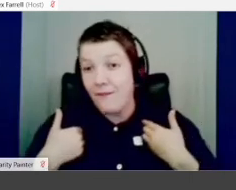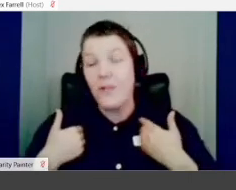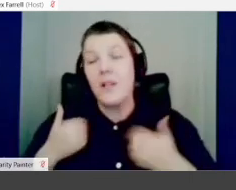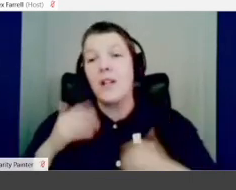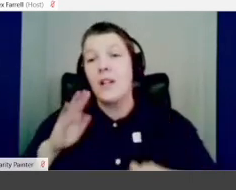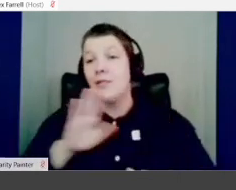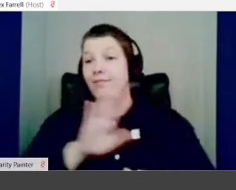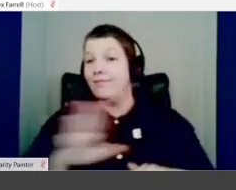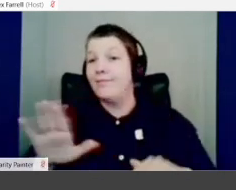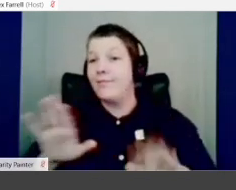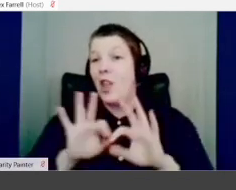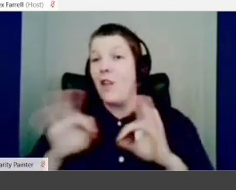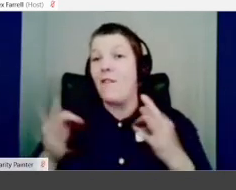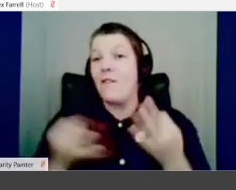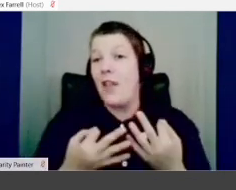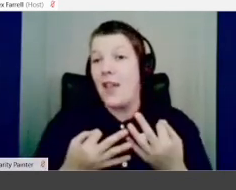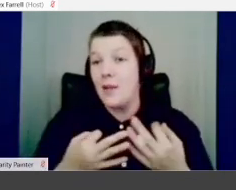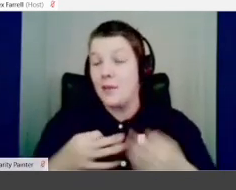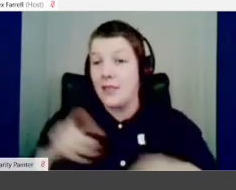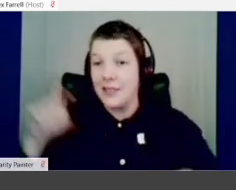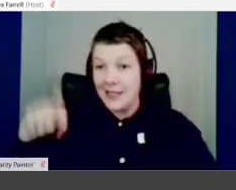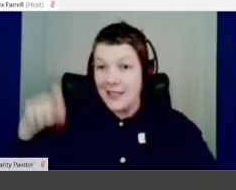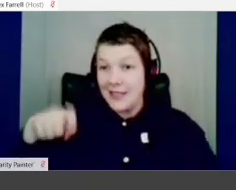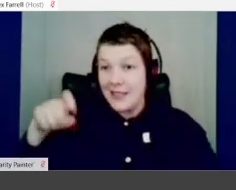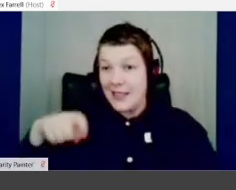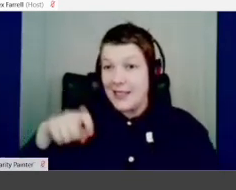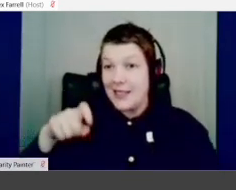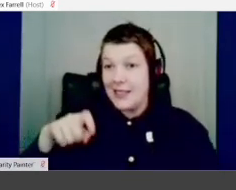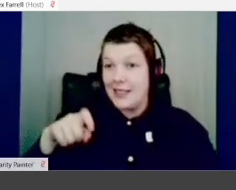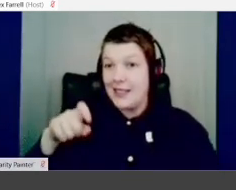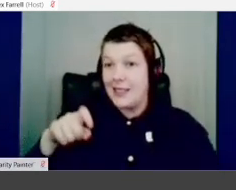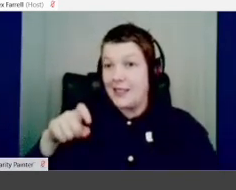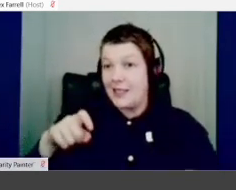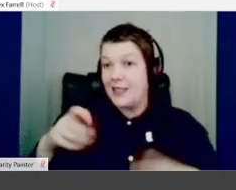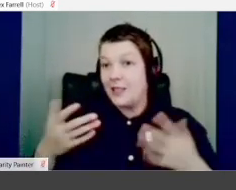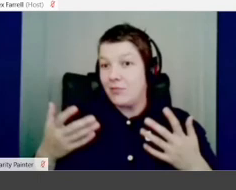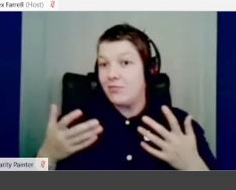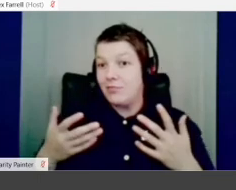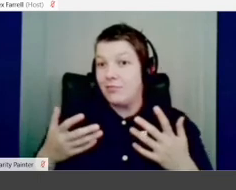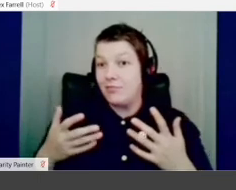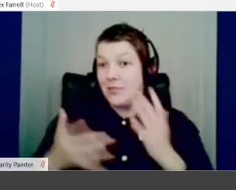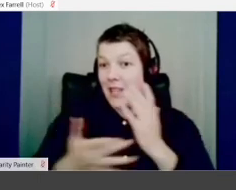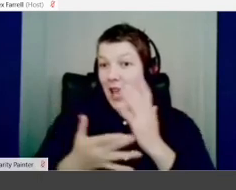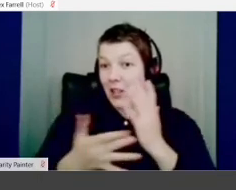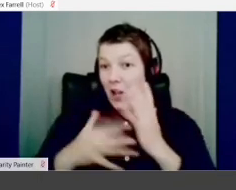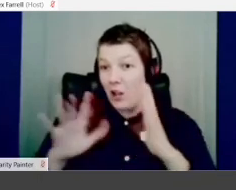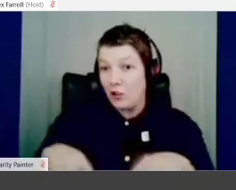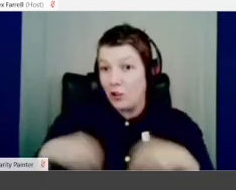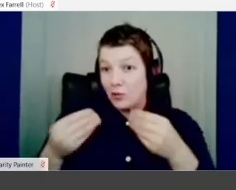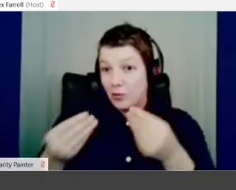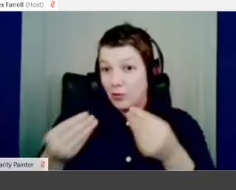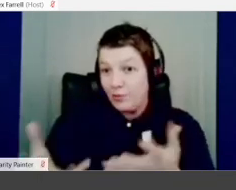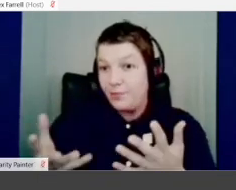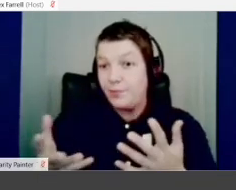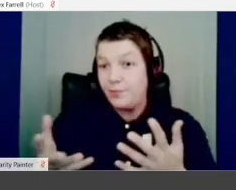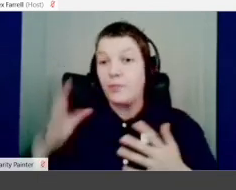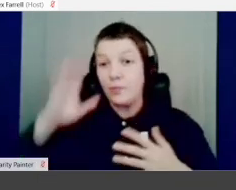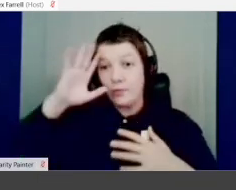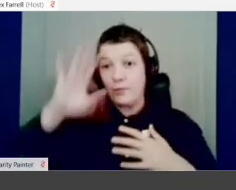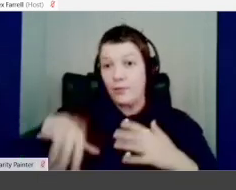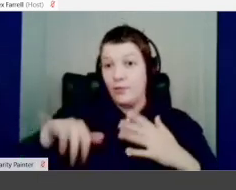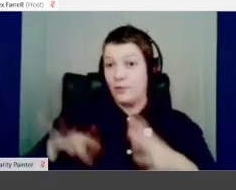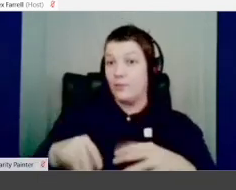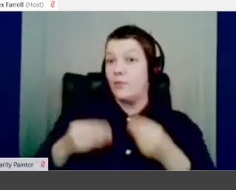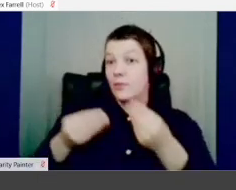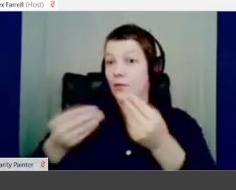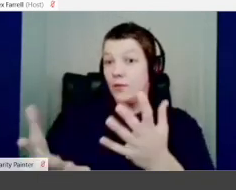the education space. Like, these are all things we have to do. And we know that when we do, we lift these people up and help them get